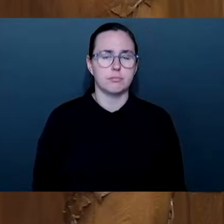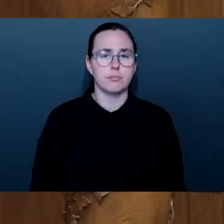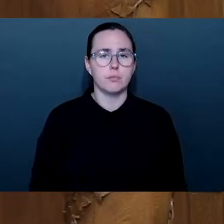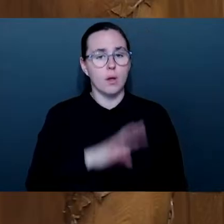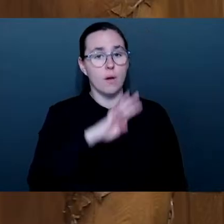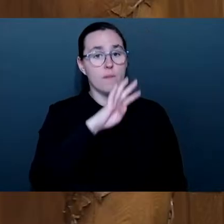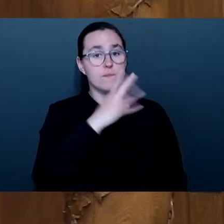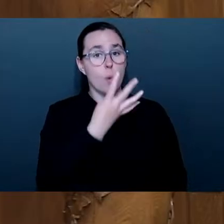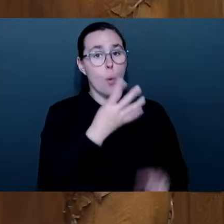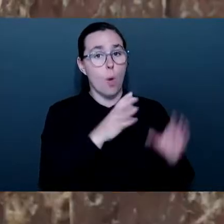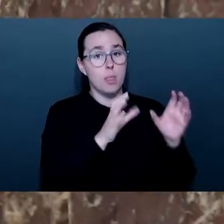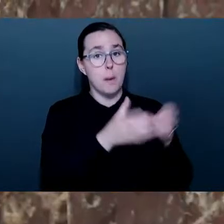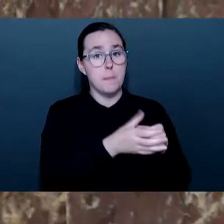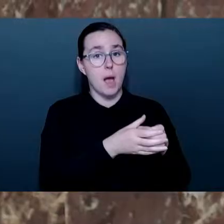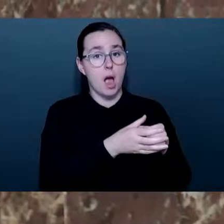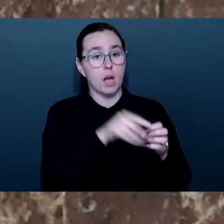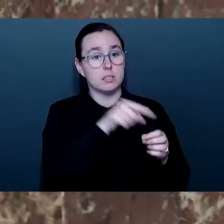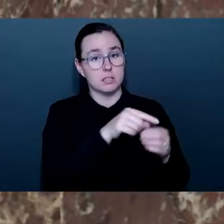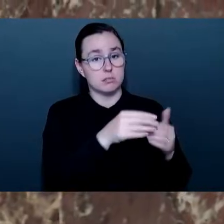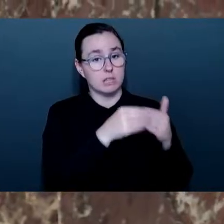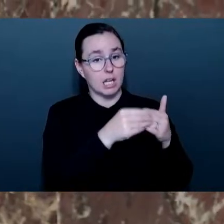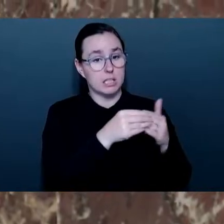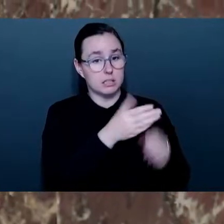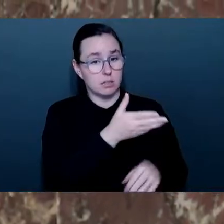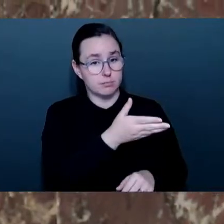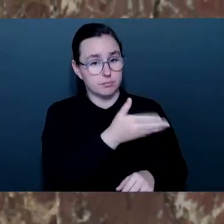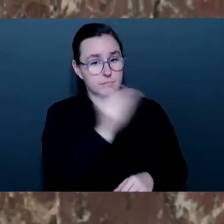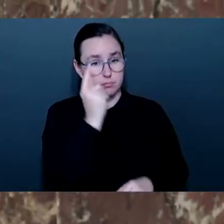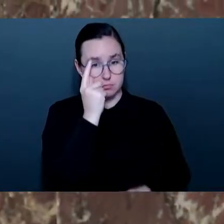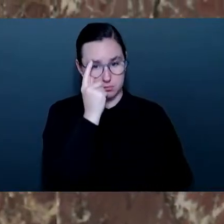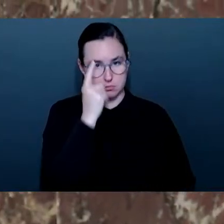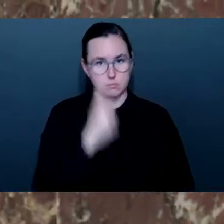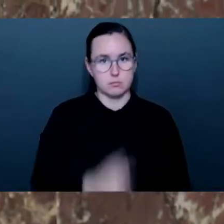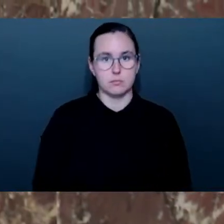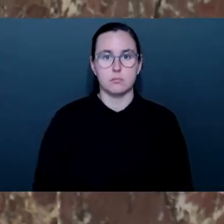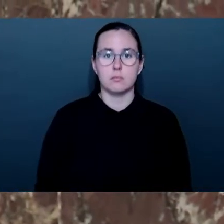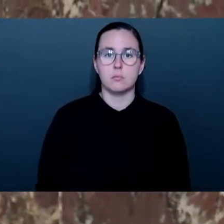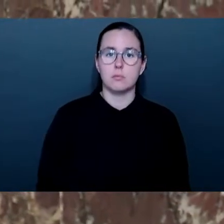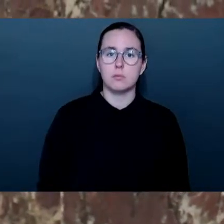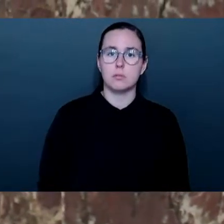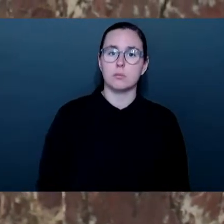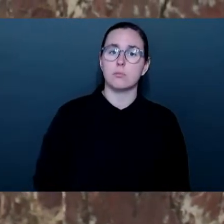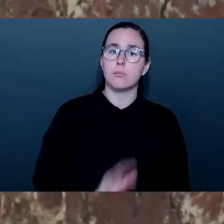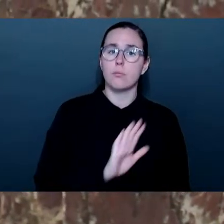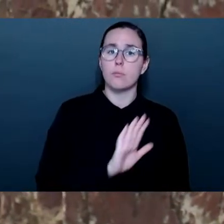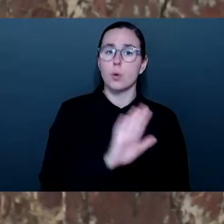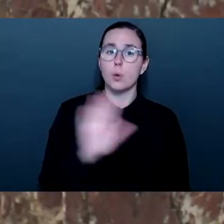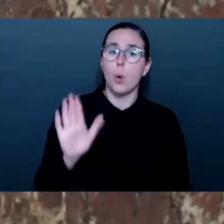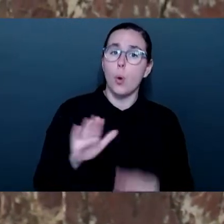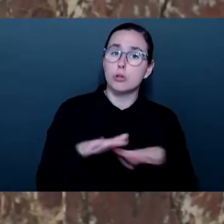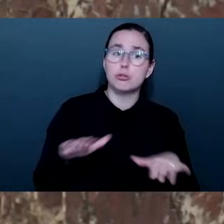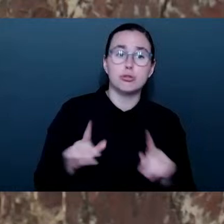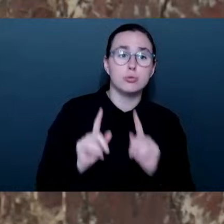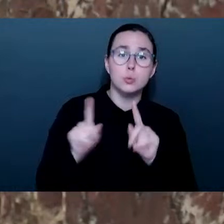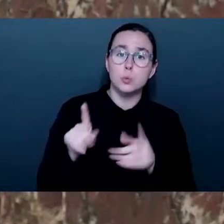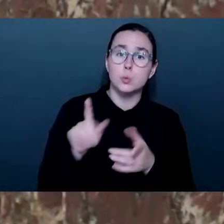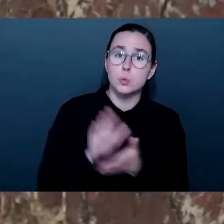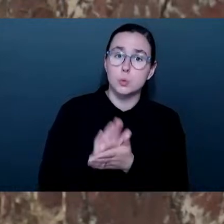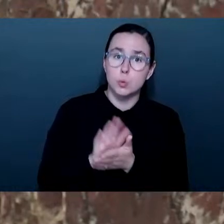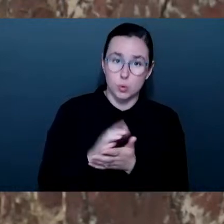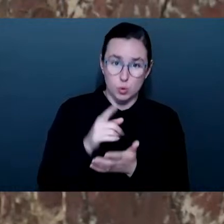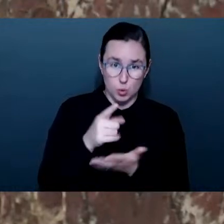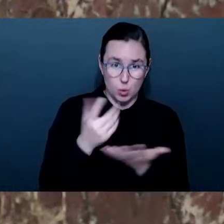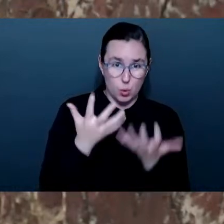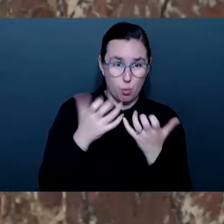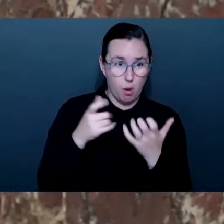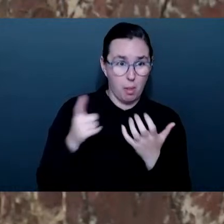If you want to humiliate your children at school, send them here to us in British Columbia. I have a document in front of me from the